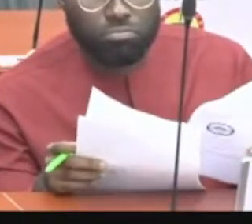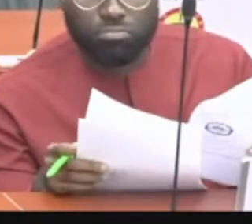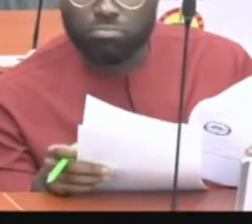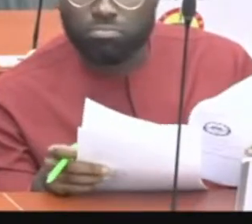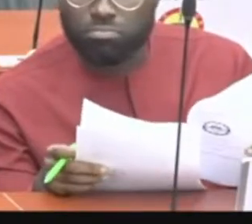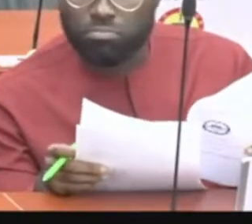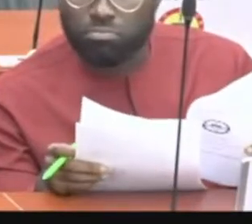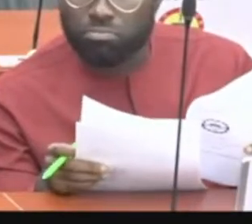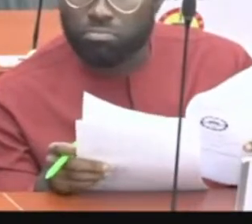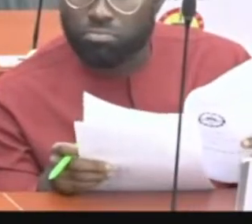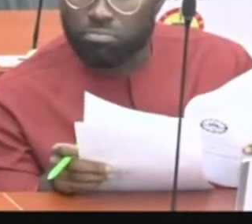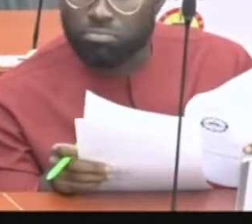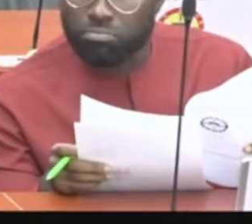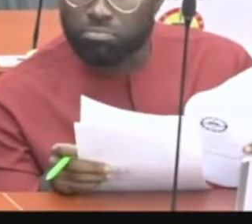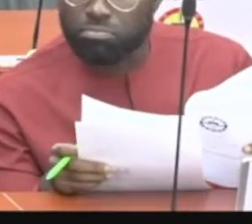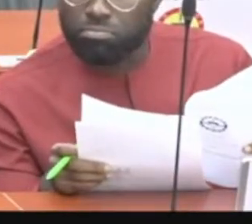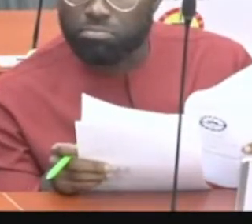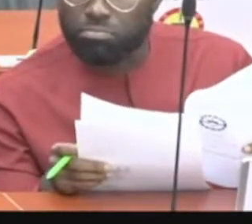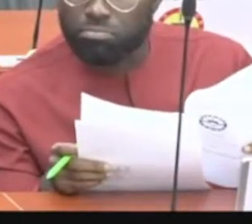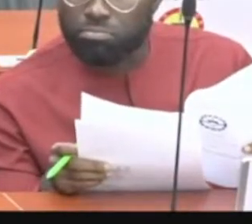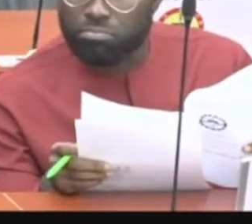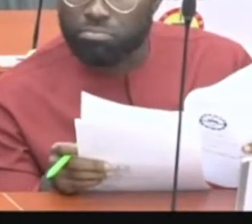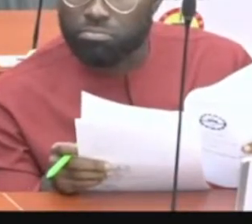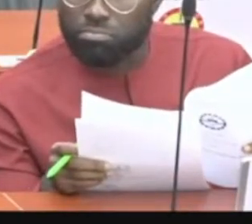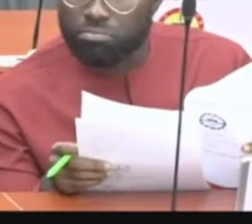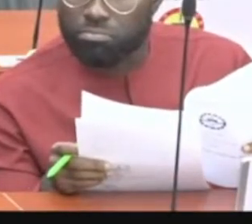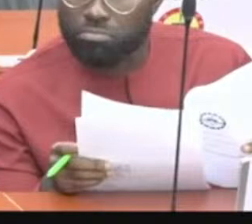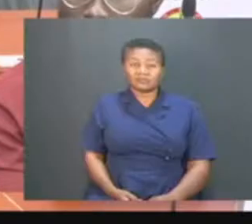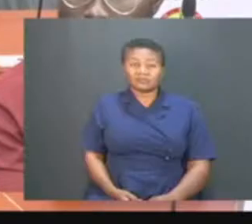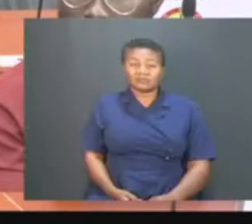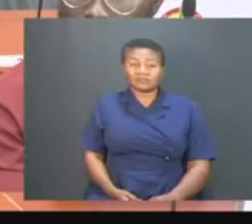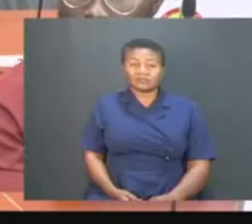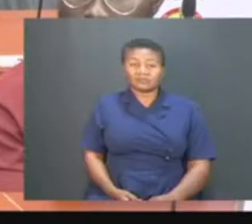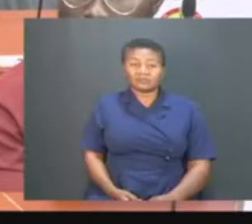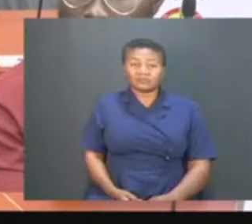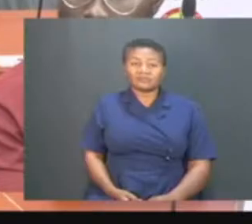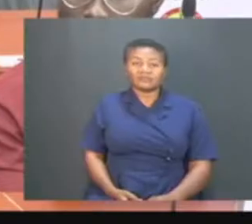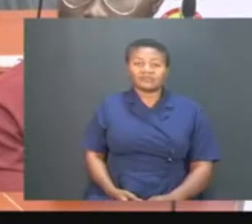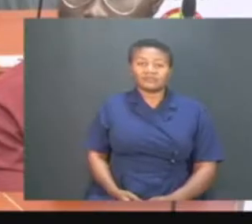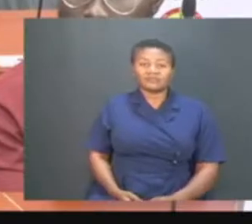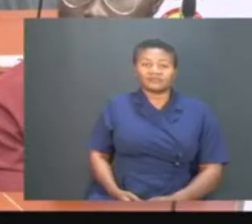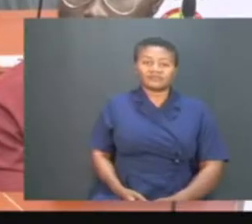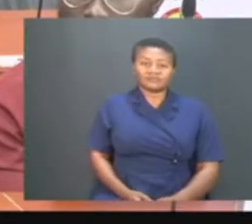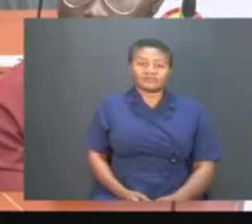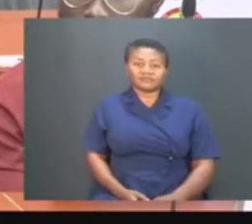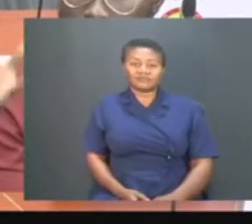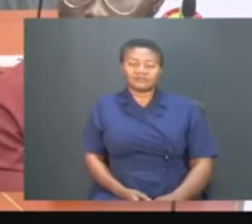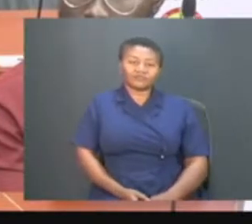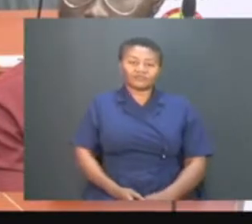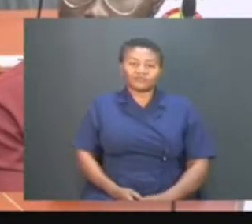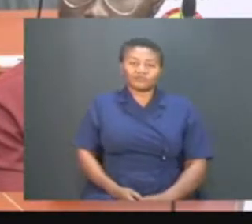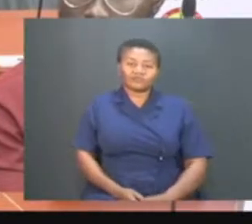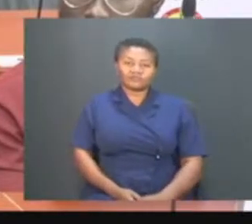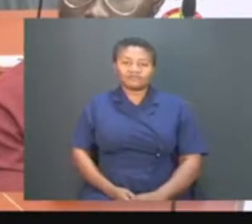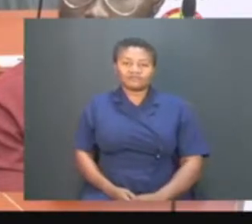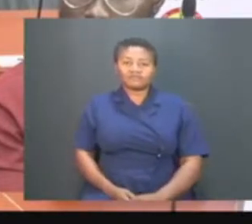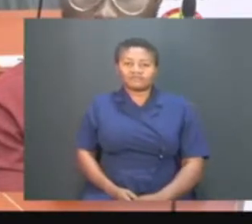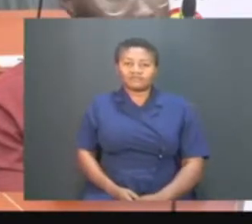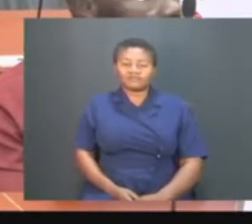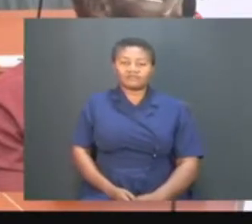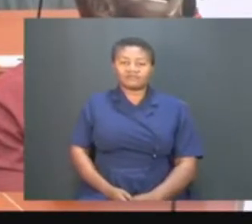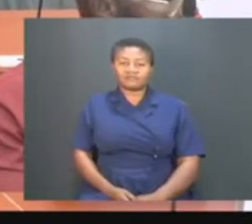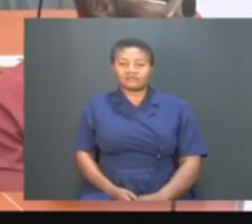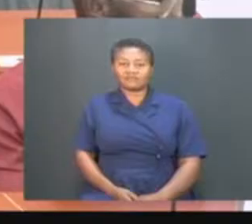even though they are dysfunctional to the performance of our republic, making an attempt in a way. But